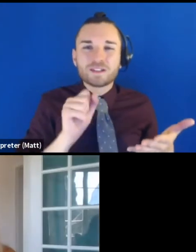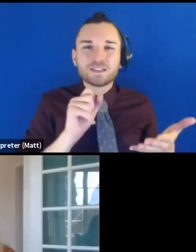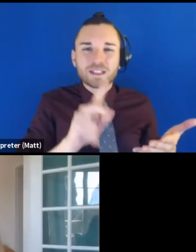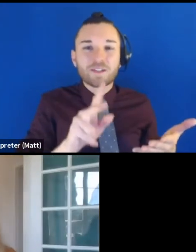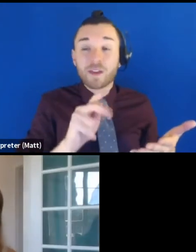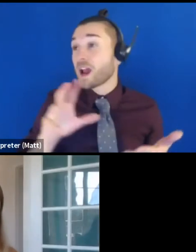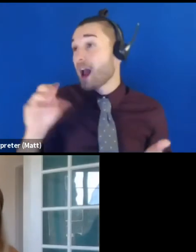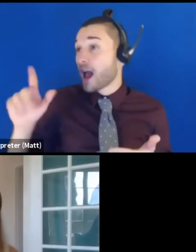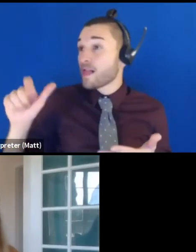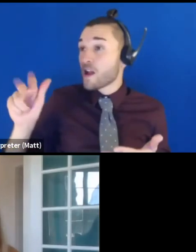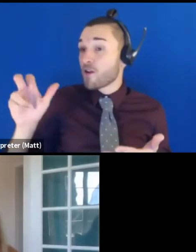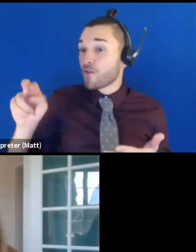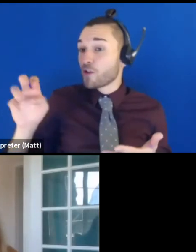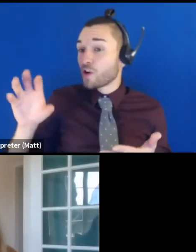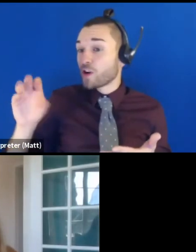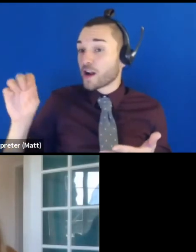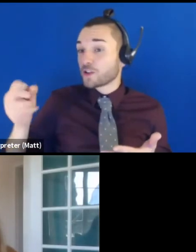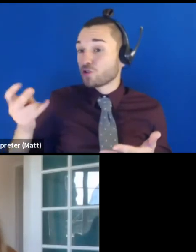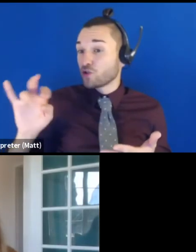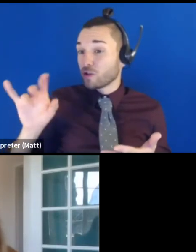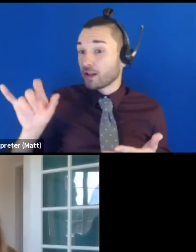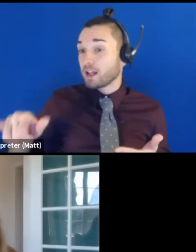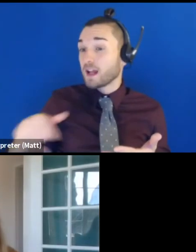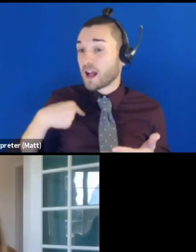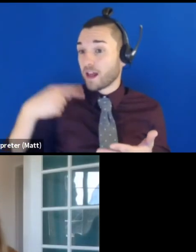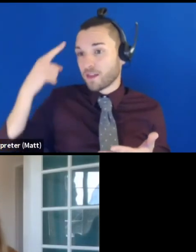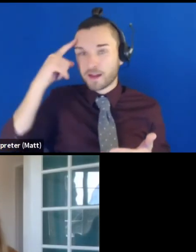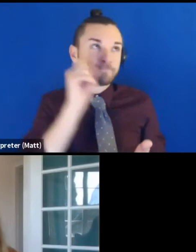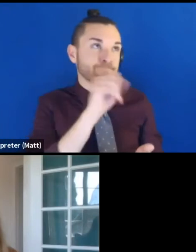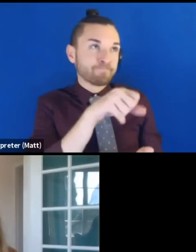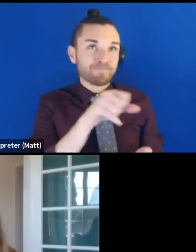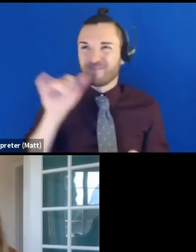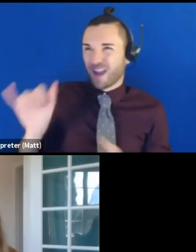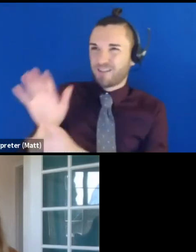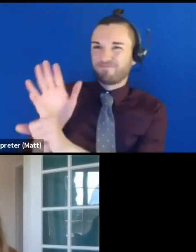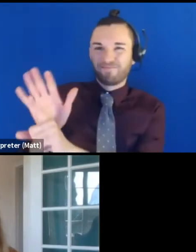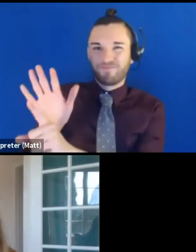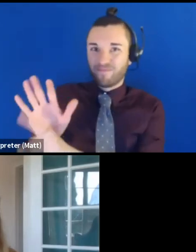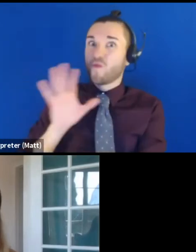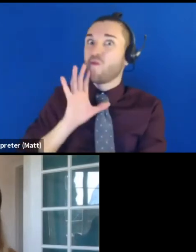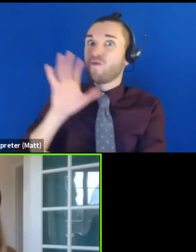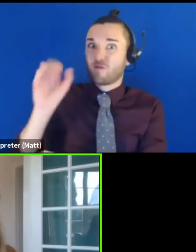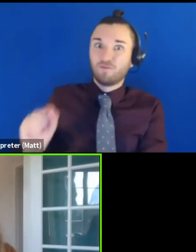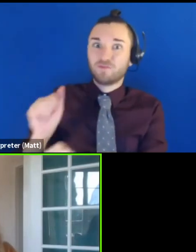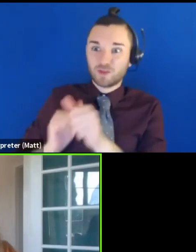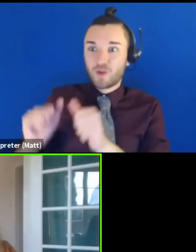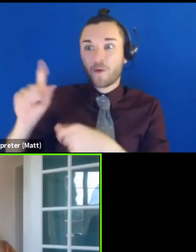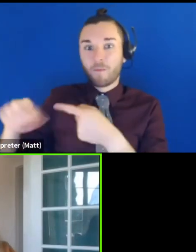Shirley. Like, that's yeah. to me the legacy of that show is the sort of like the two girls.